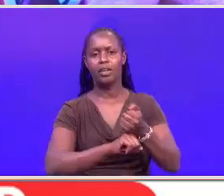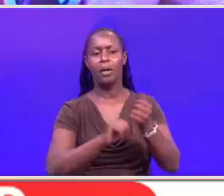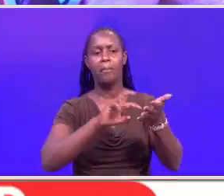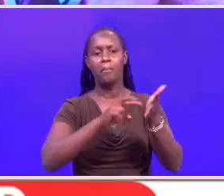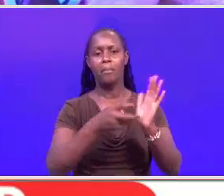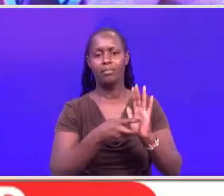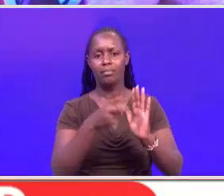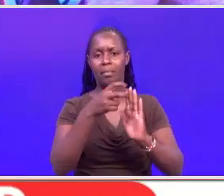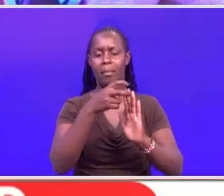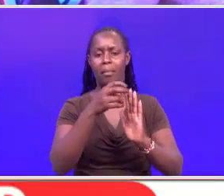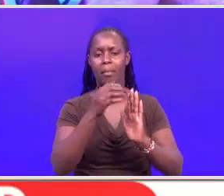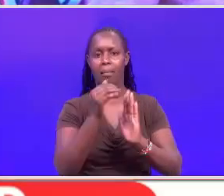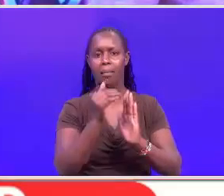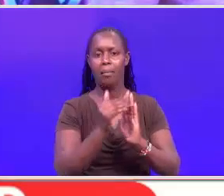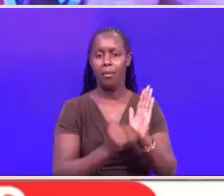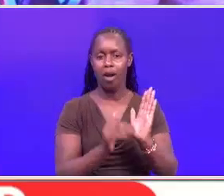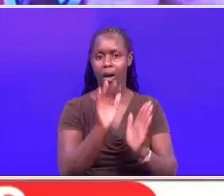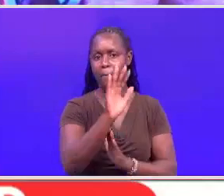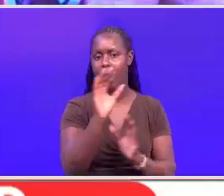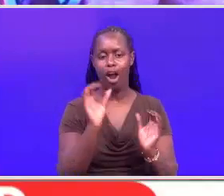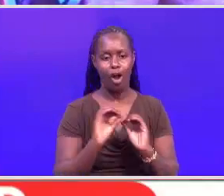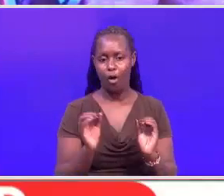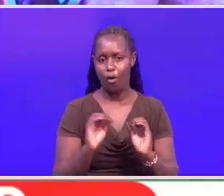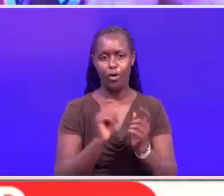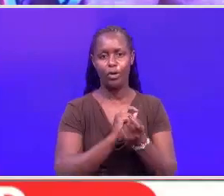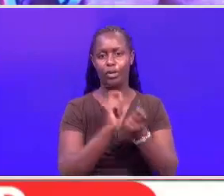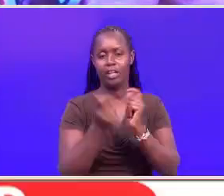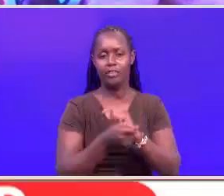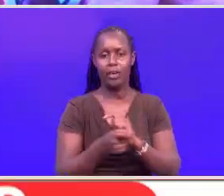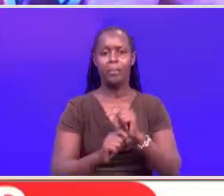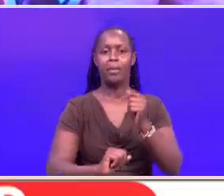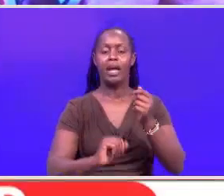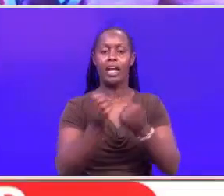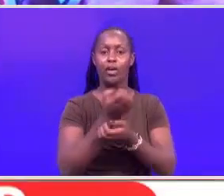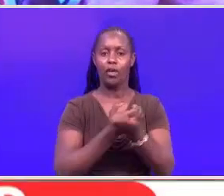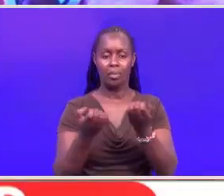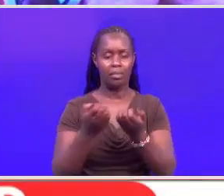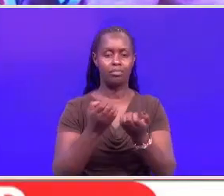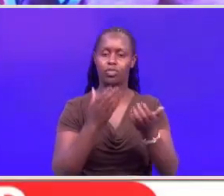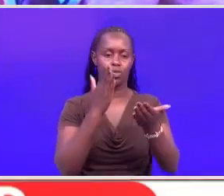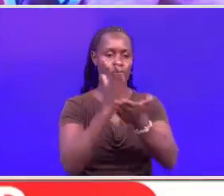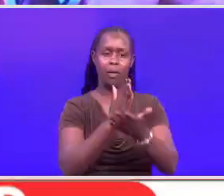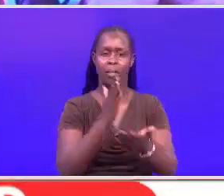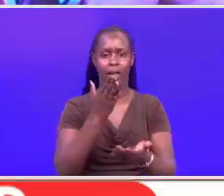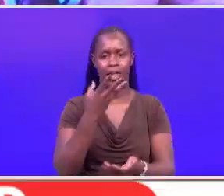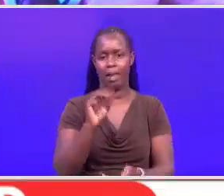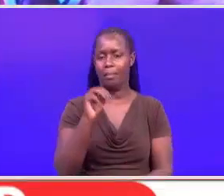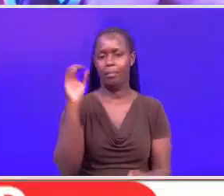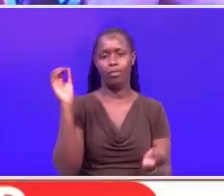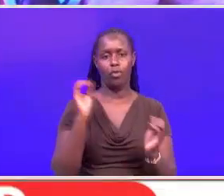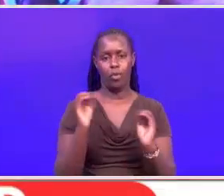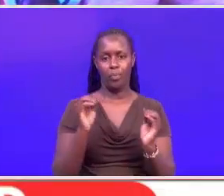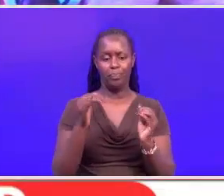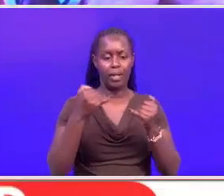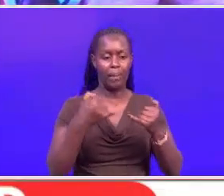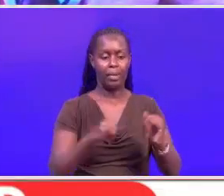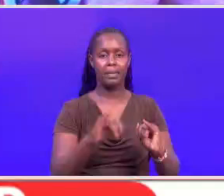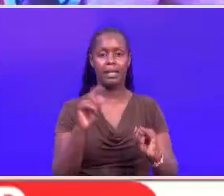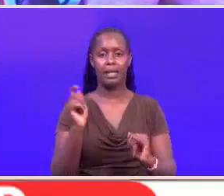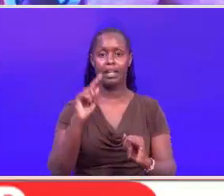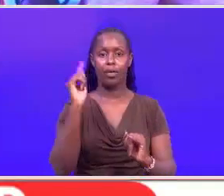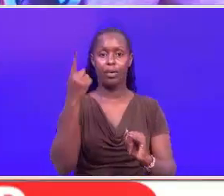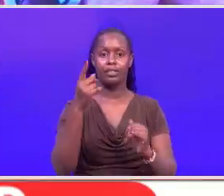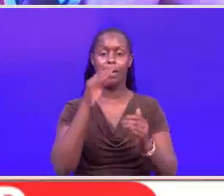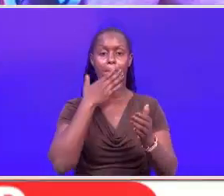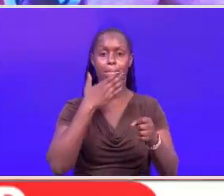his plan to transform the country's economy will not deter his administration from implementing the Kenya Kwanza